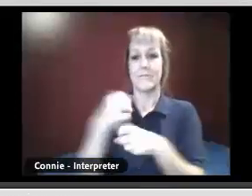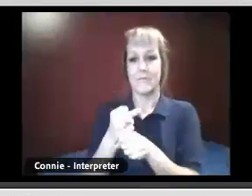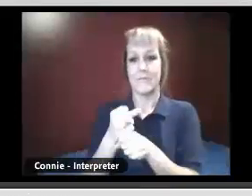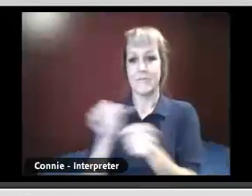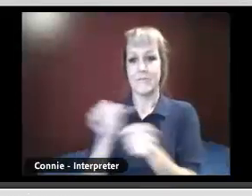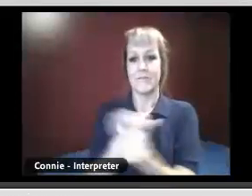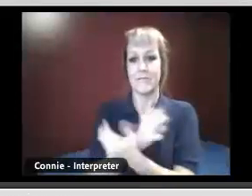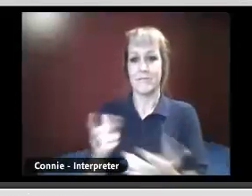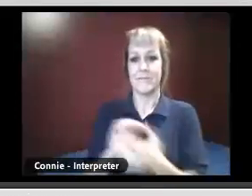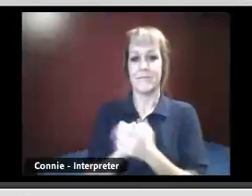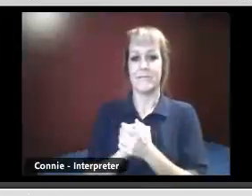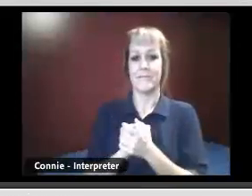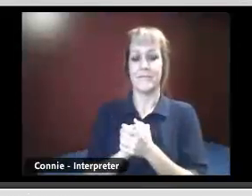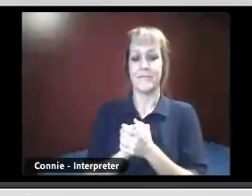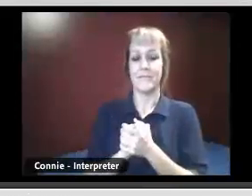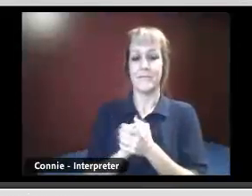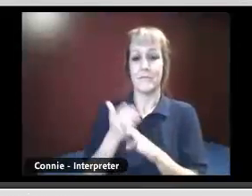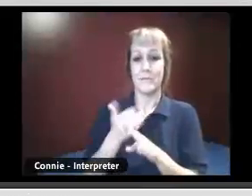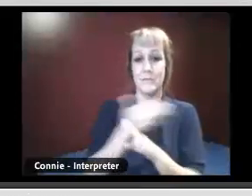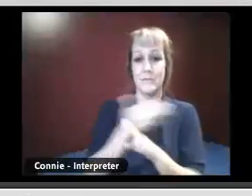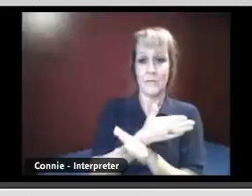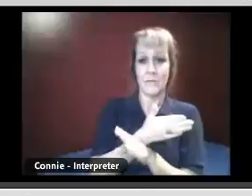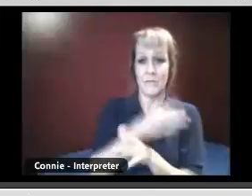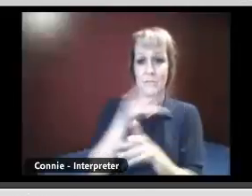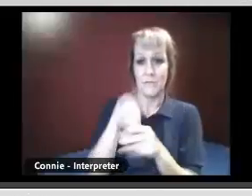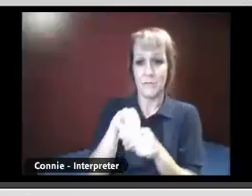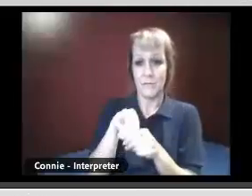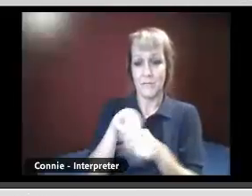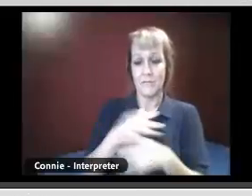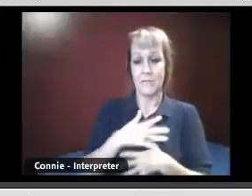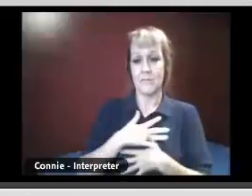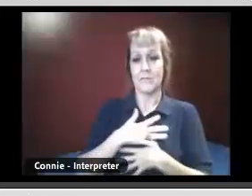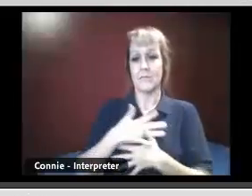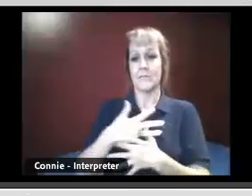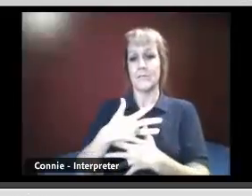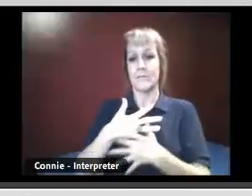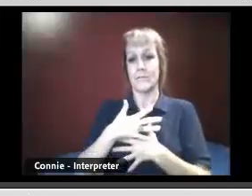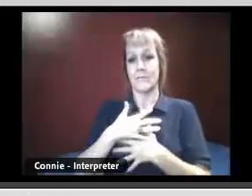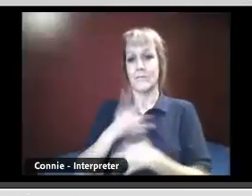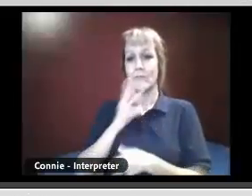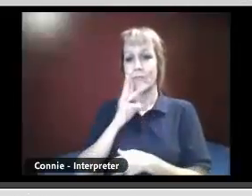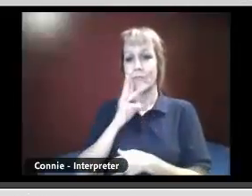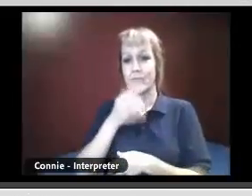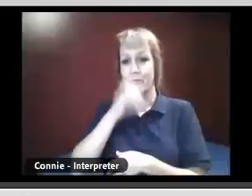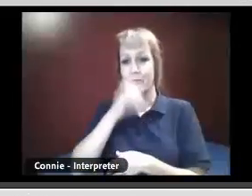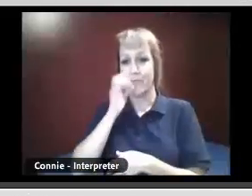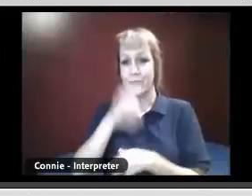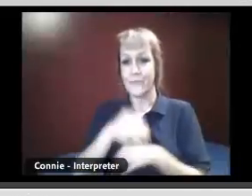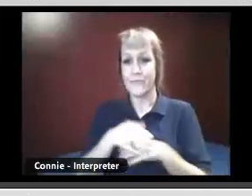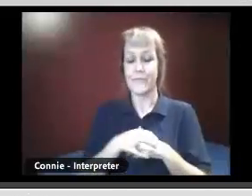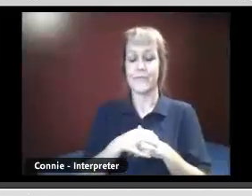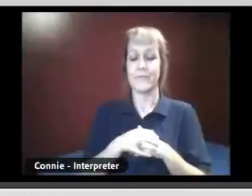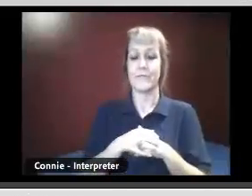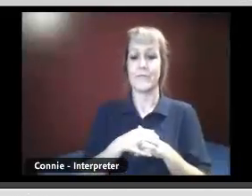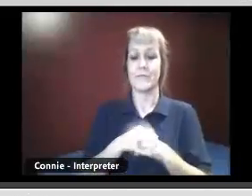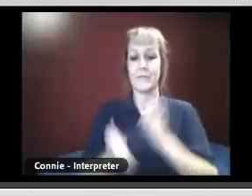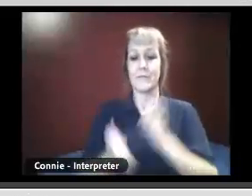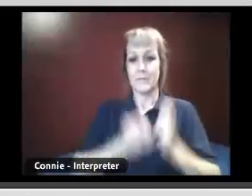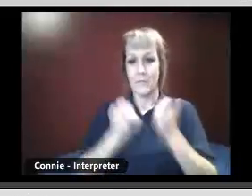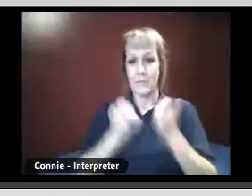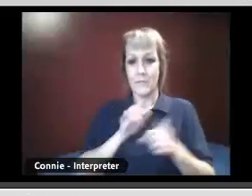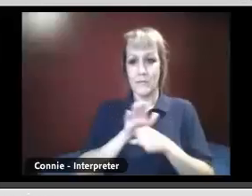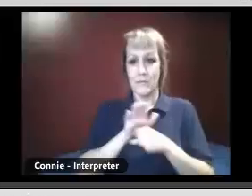about. Before we get into that, you take that deep breath, take that drink of water. Get the emotions to